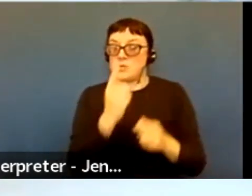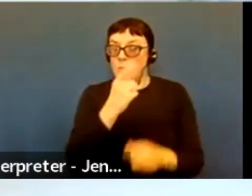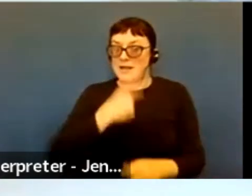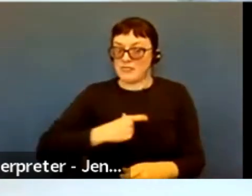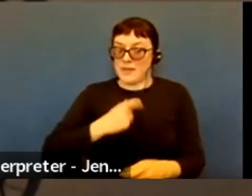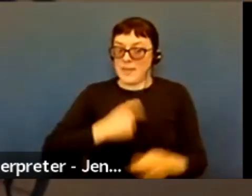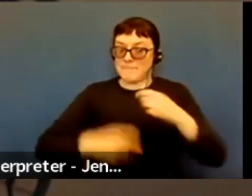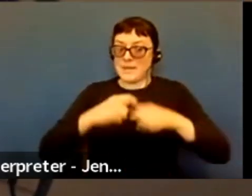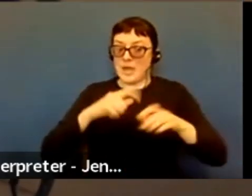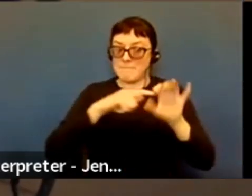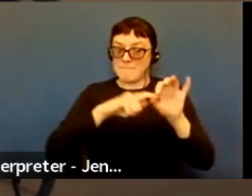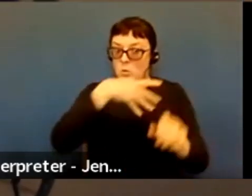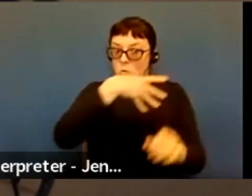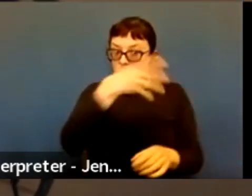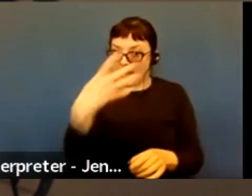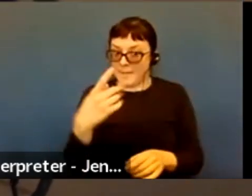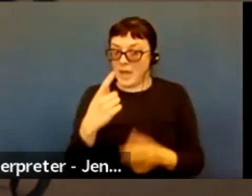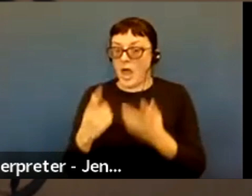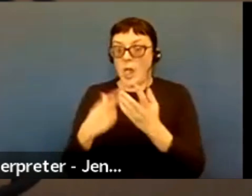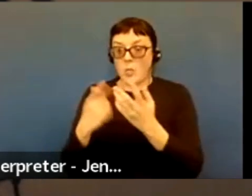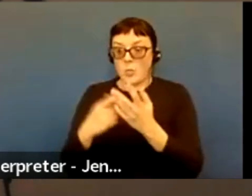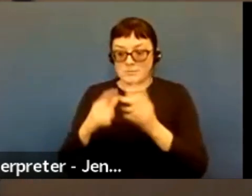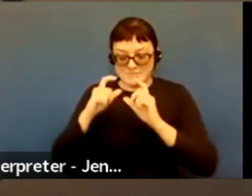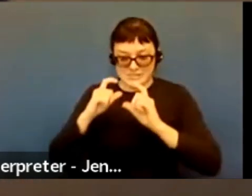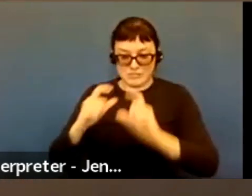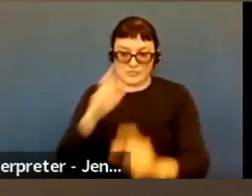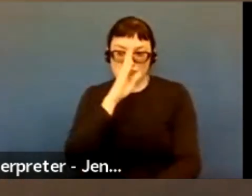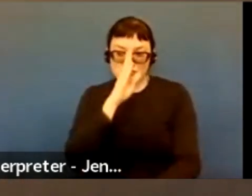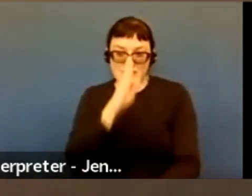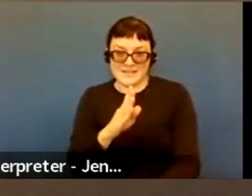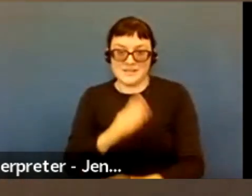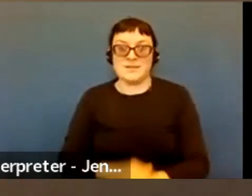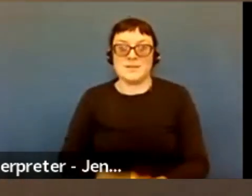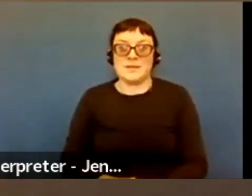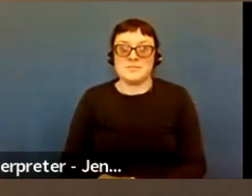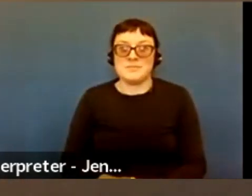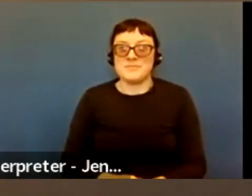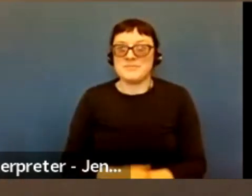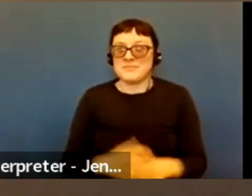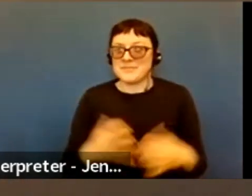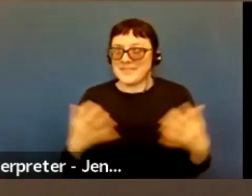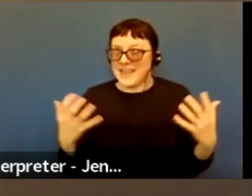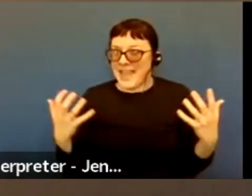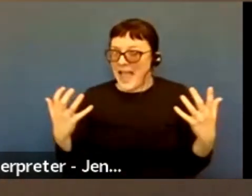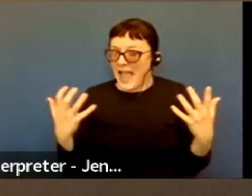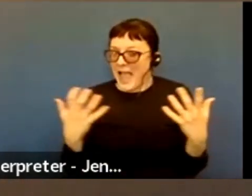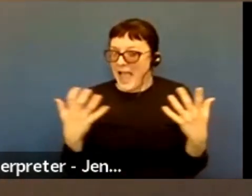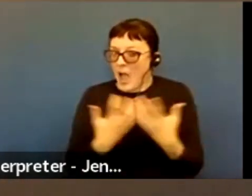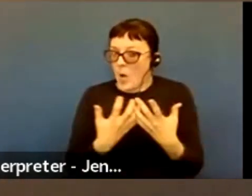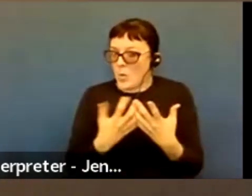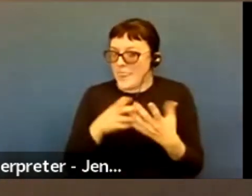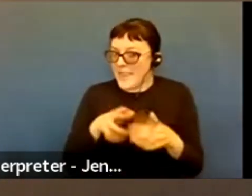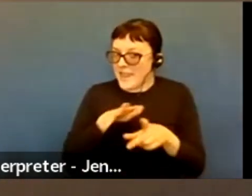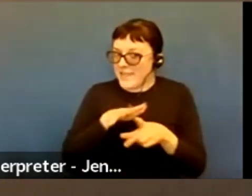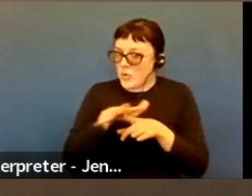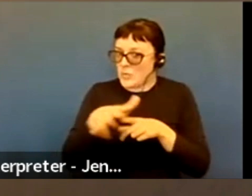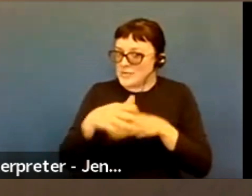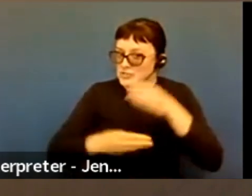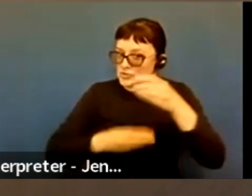changing one character to queer, but the others remain straight, how is